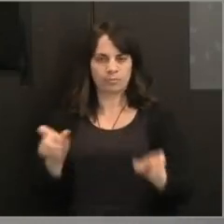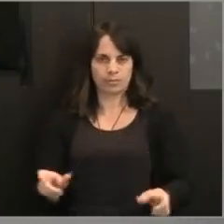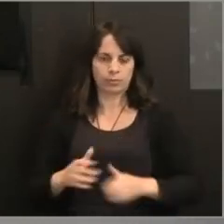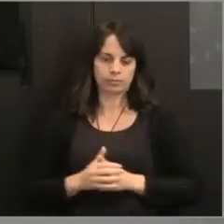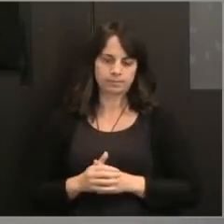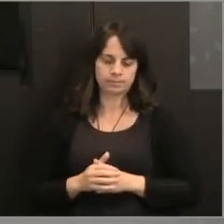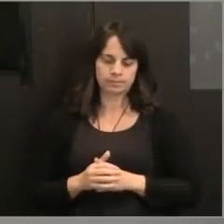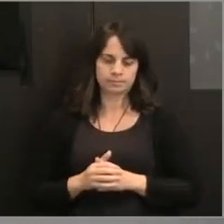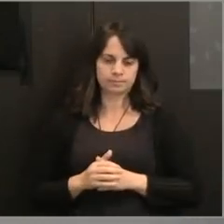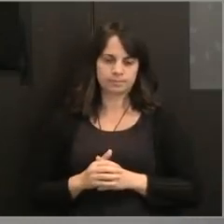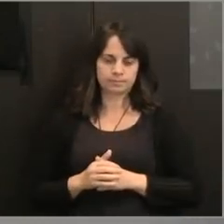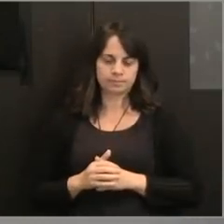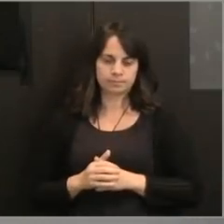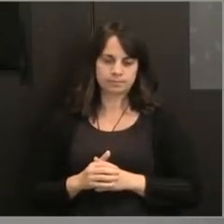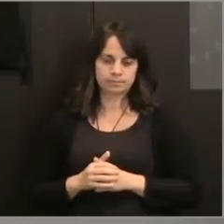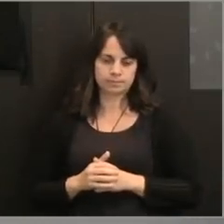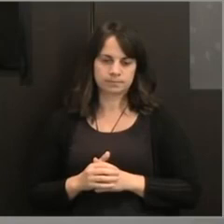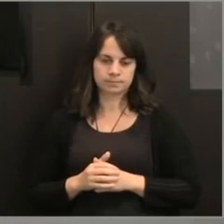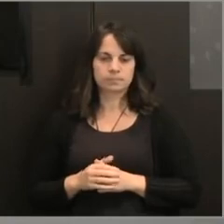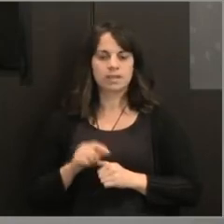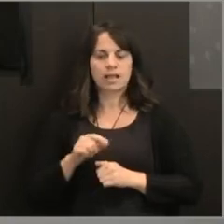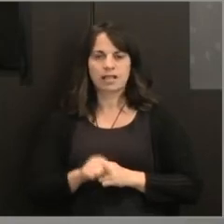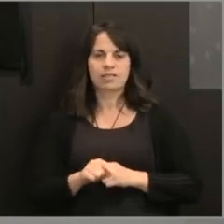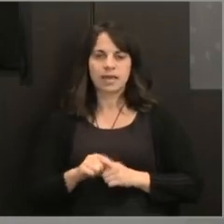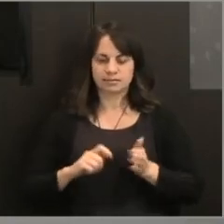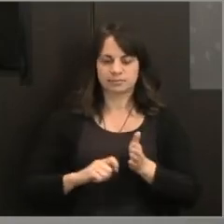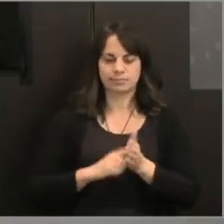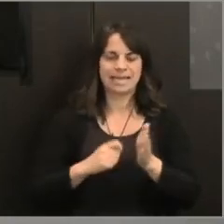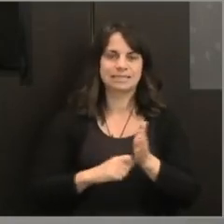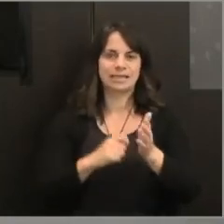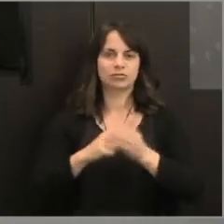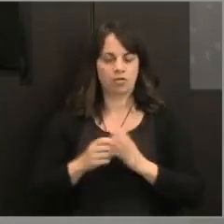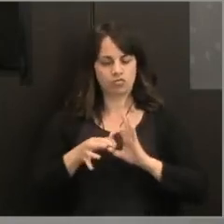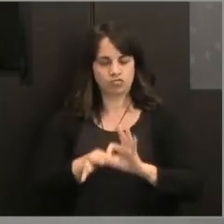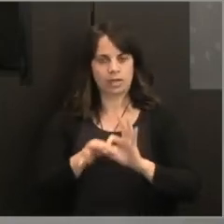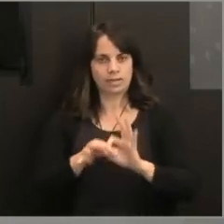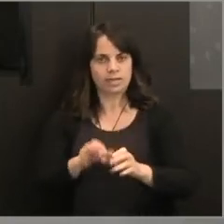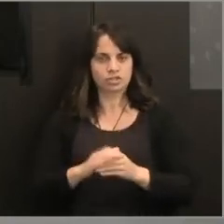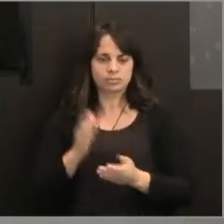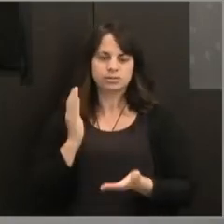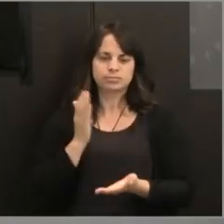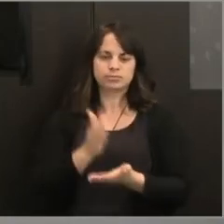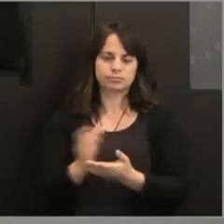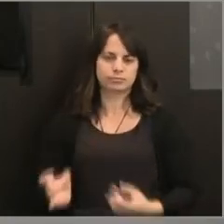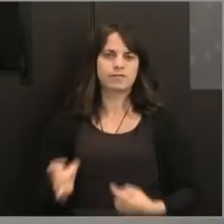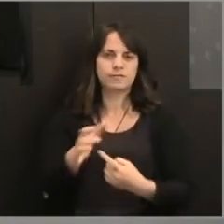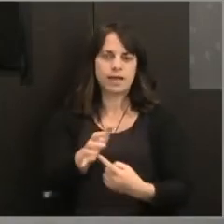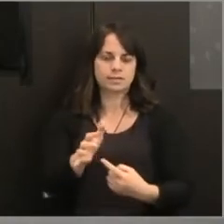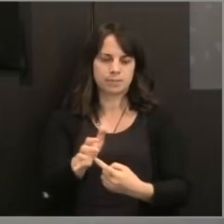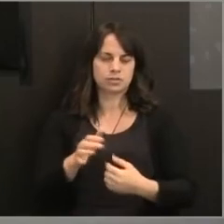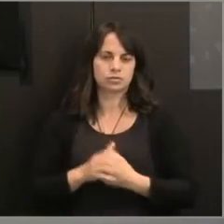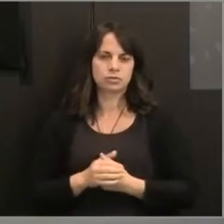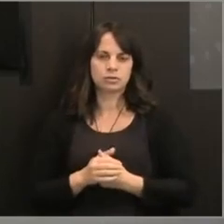And it is that sustaining and mending of relationships that has always been fundamental to the